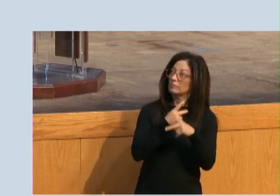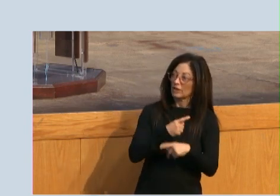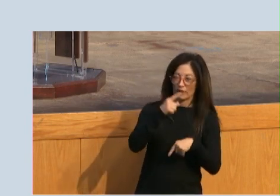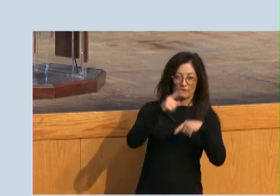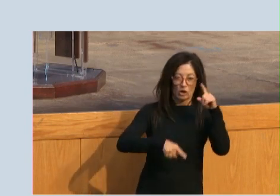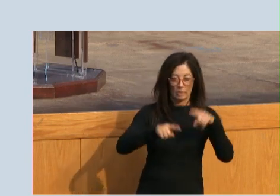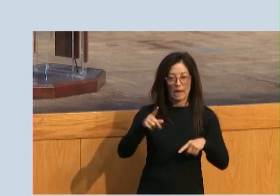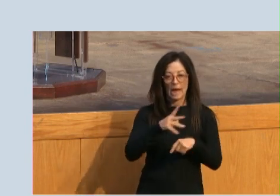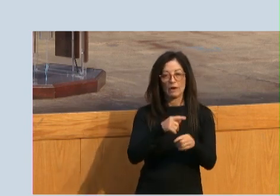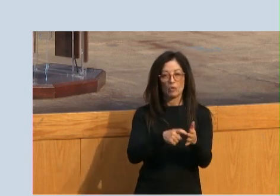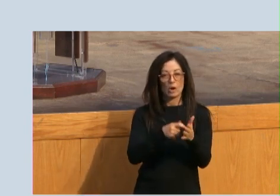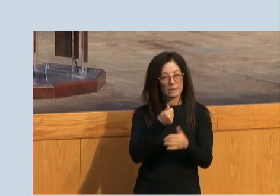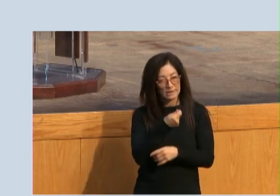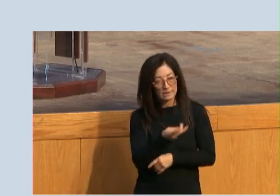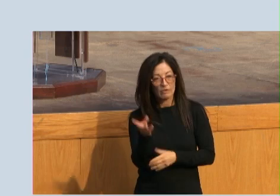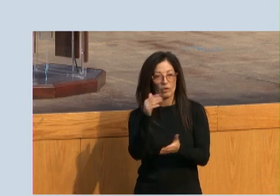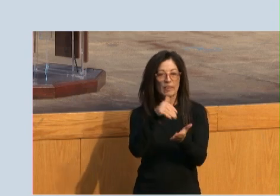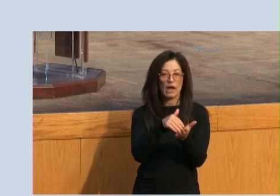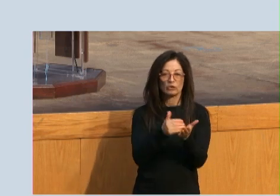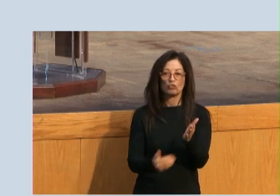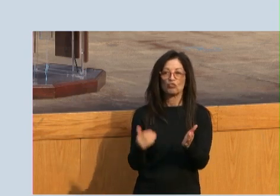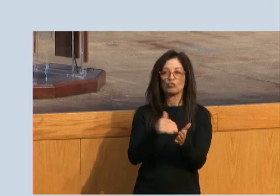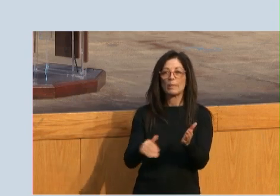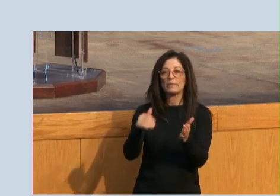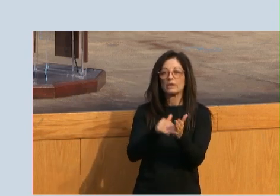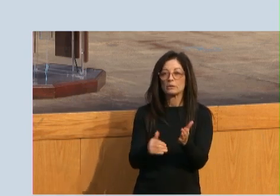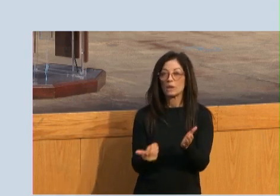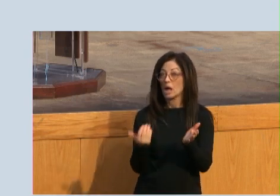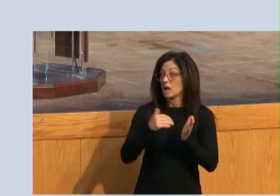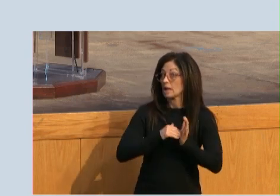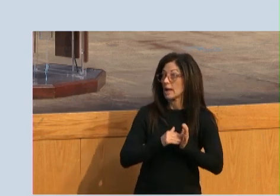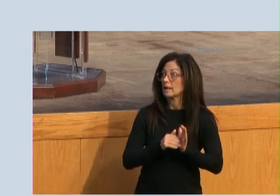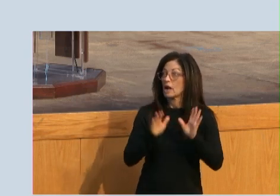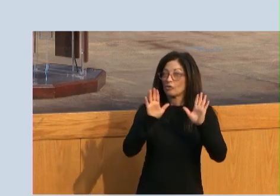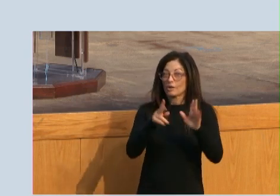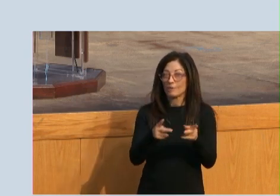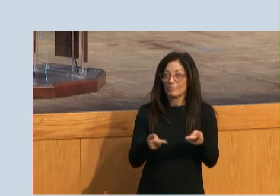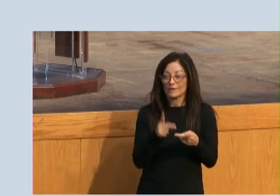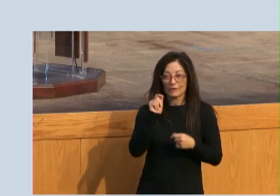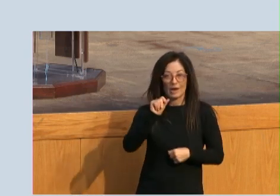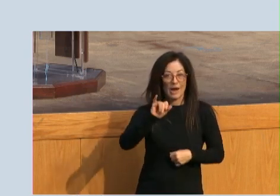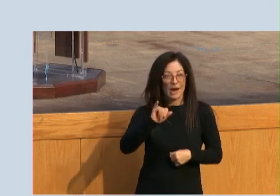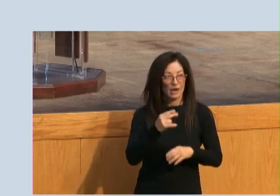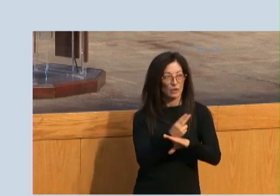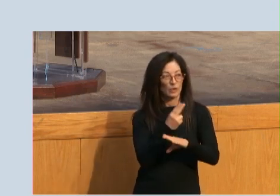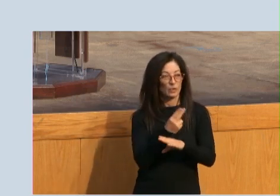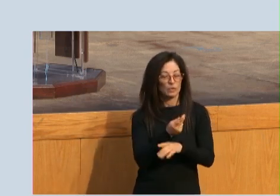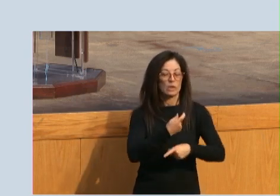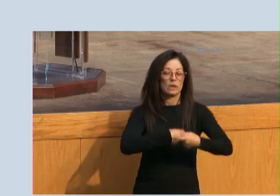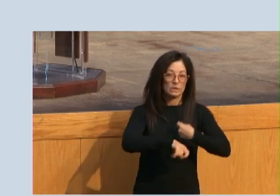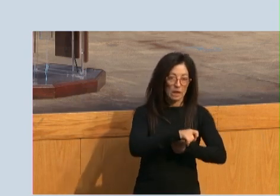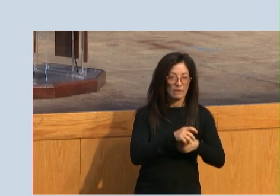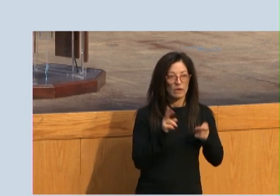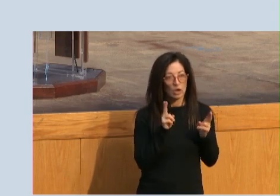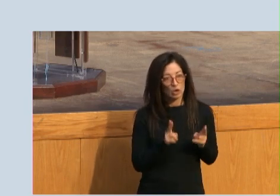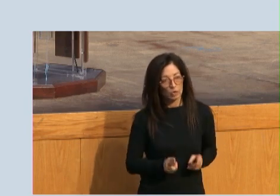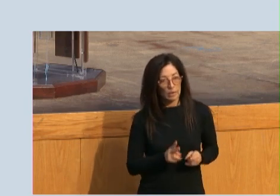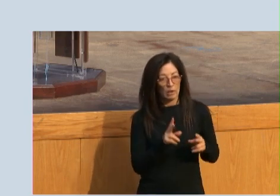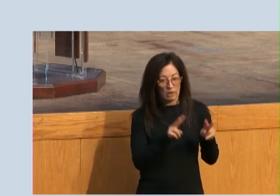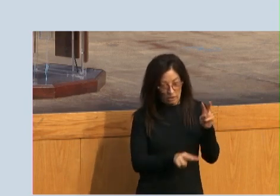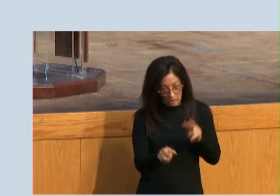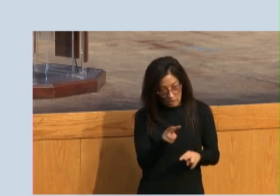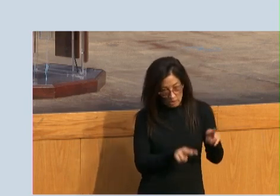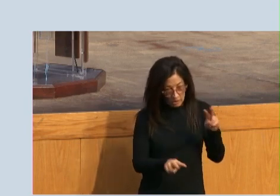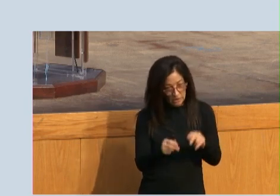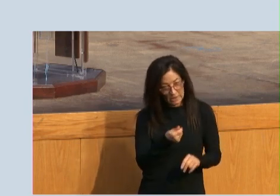and they require thousands of repetitions. Again, great case for AI and ML to be used here rather than a human being doing these